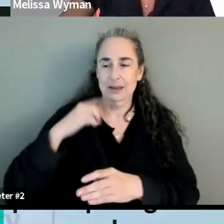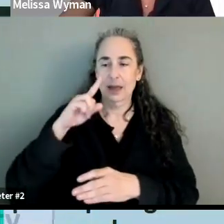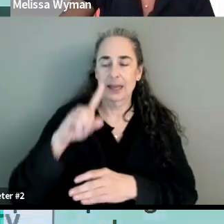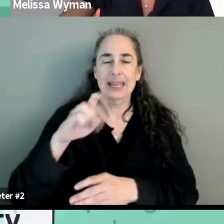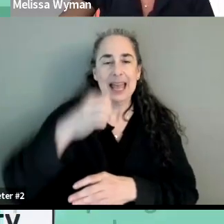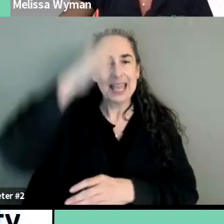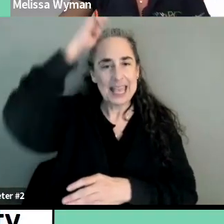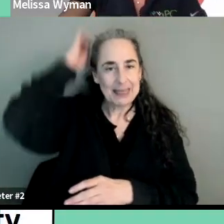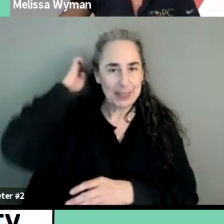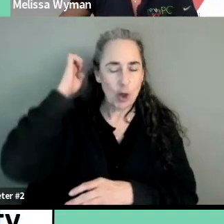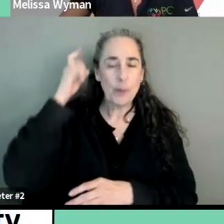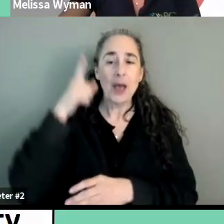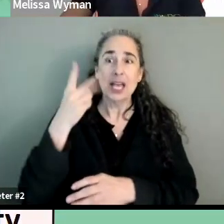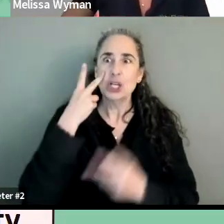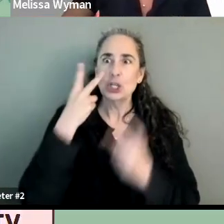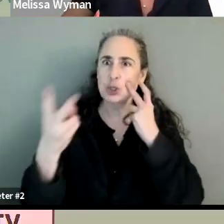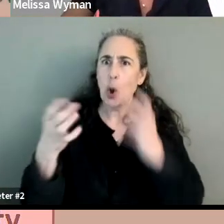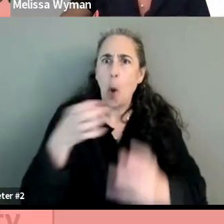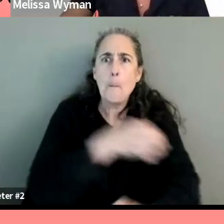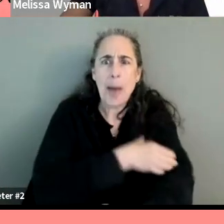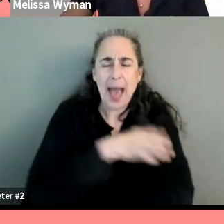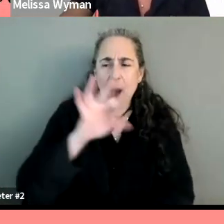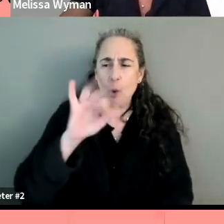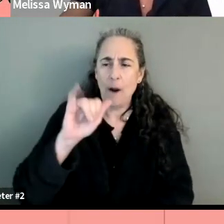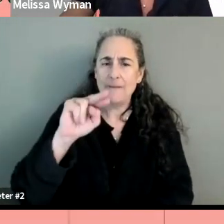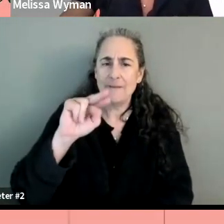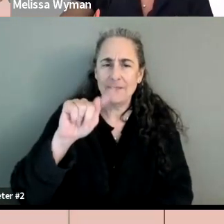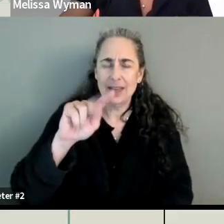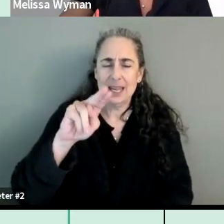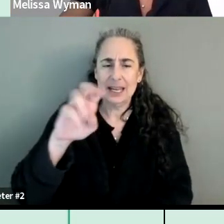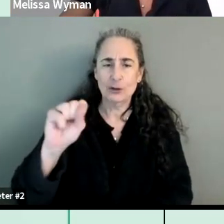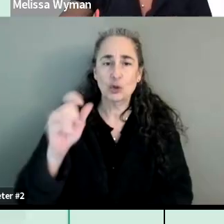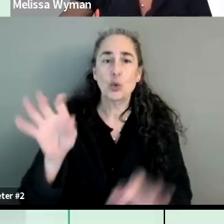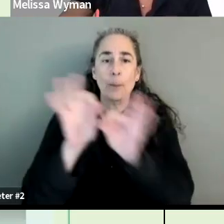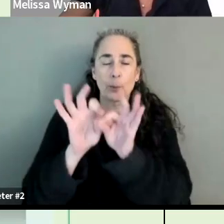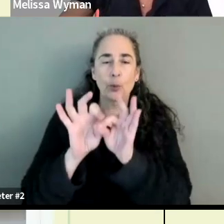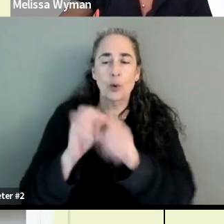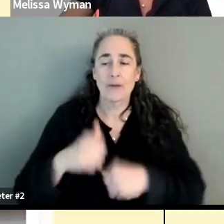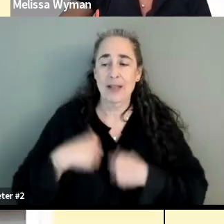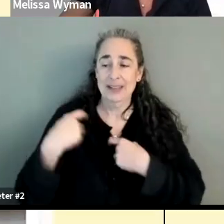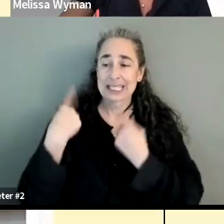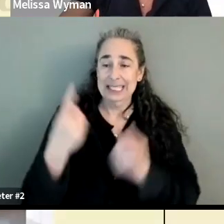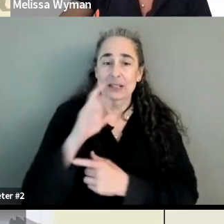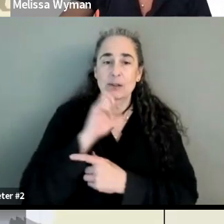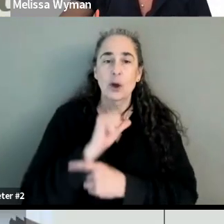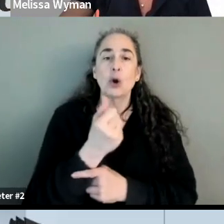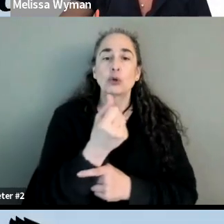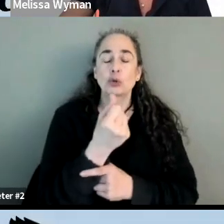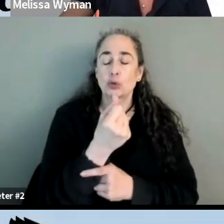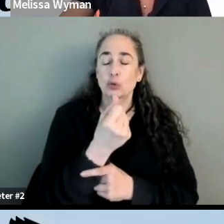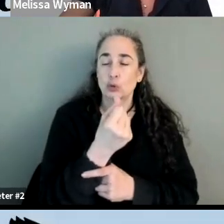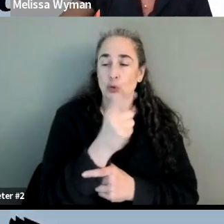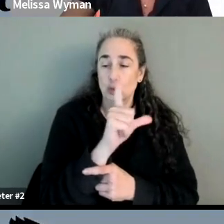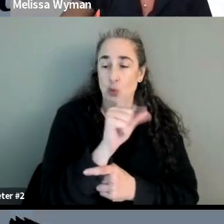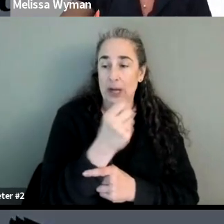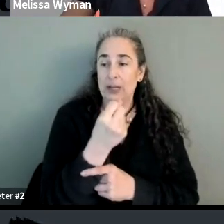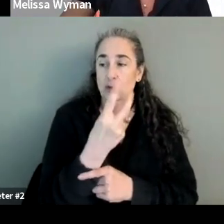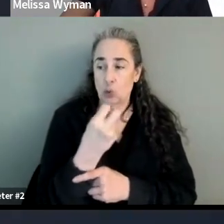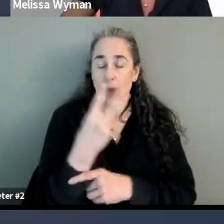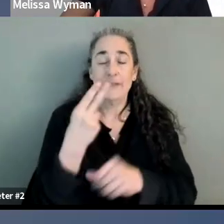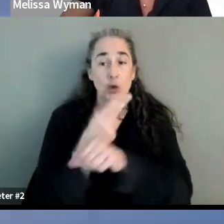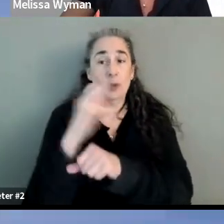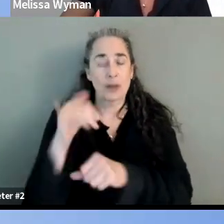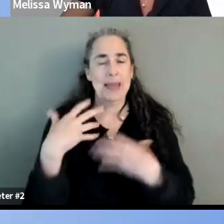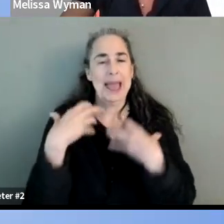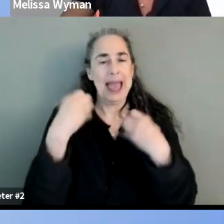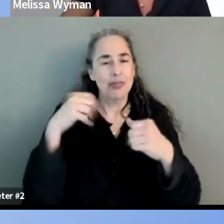Ethiopia, where he saw the power of fitness to improve lives. Since 2012, he's led Spirit Club in making health and